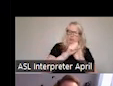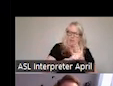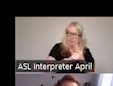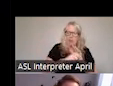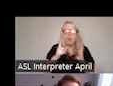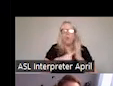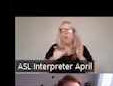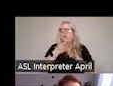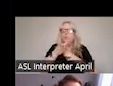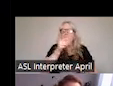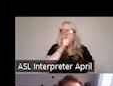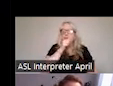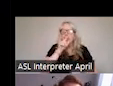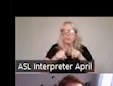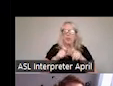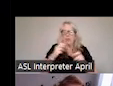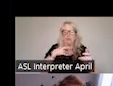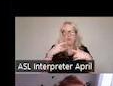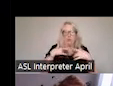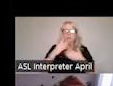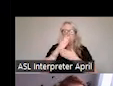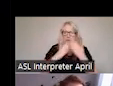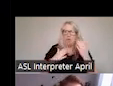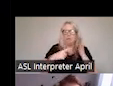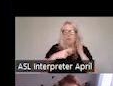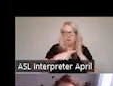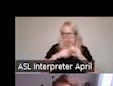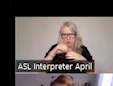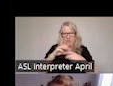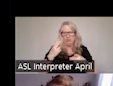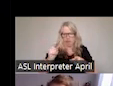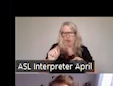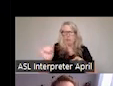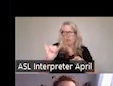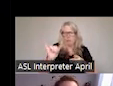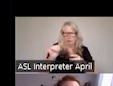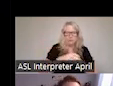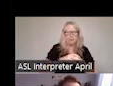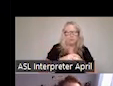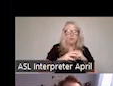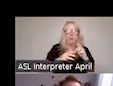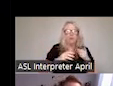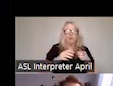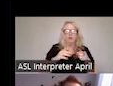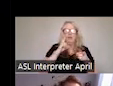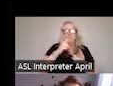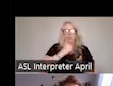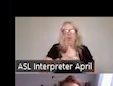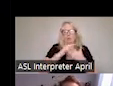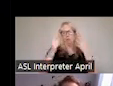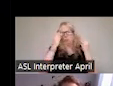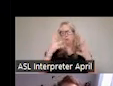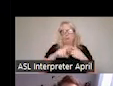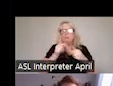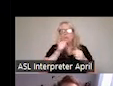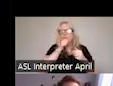privacy questions or concerns? And some of these have been reflected in the chat already also. We use this data to help inform the privacy